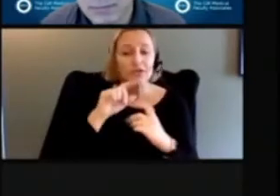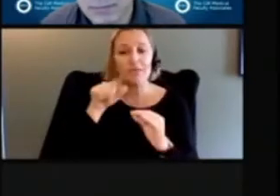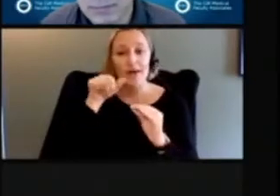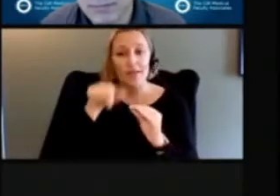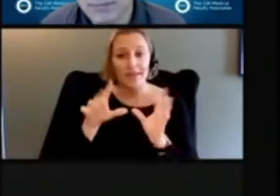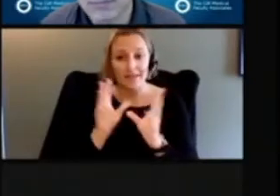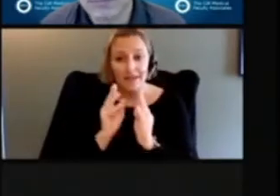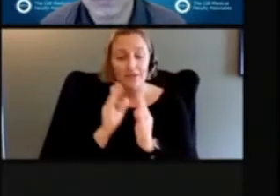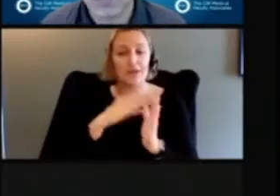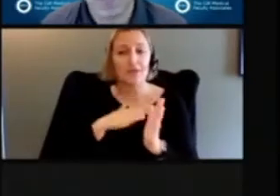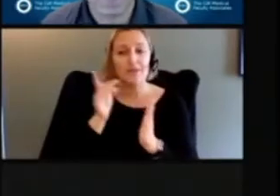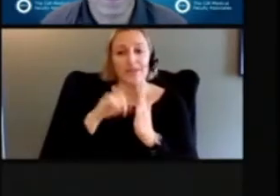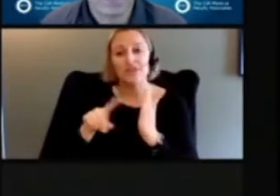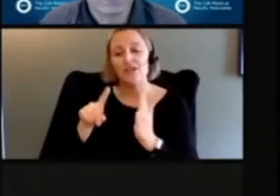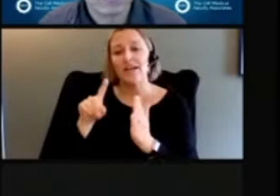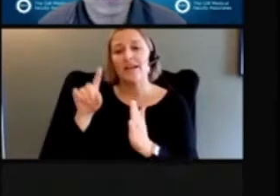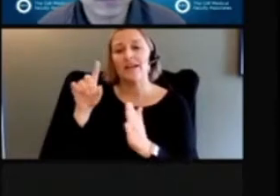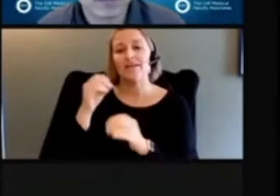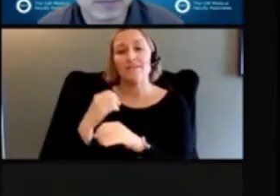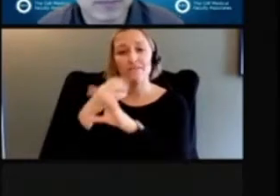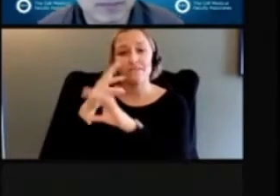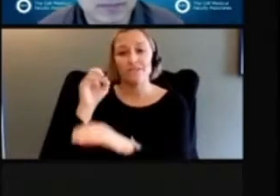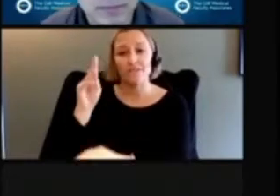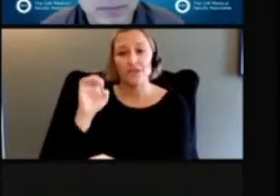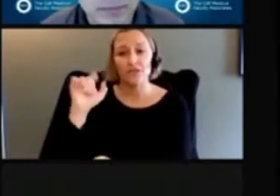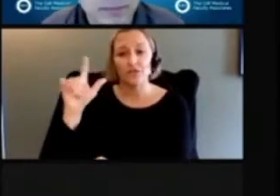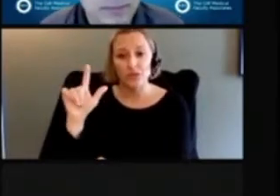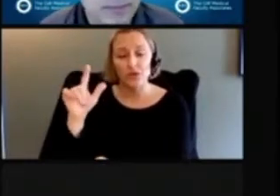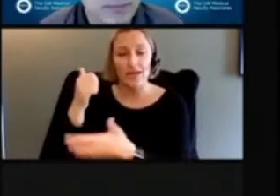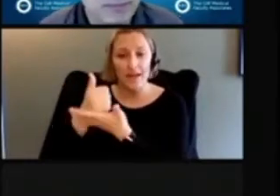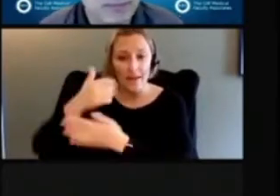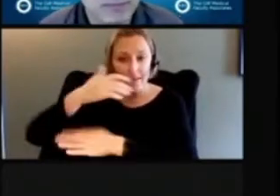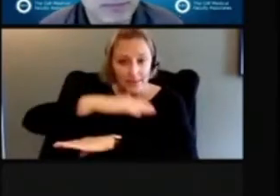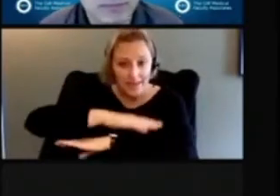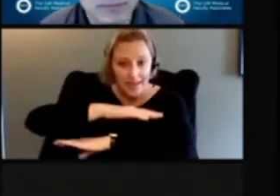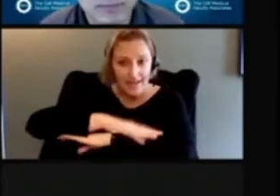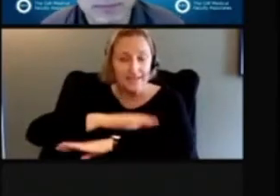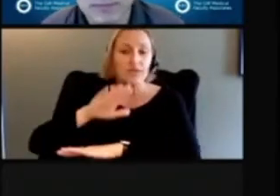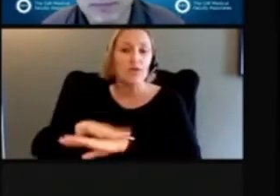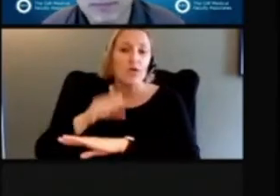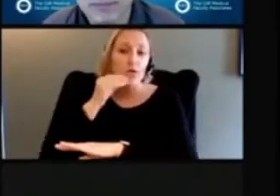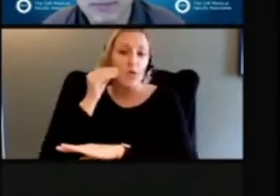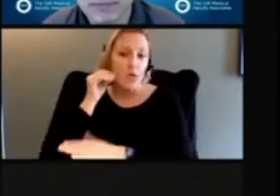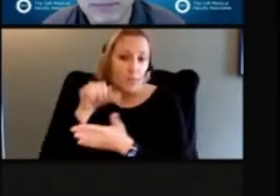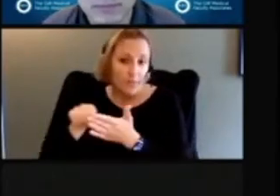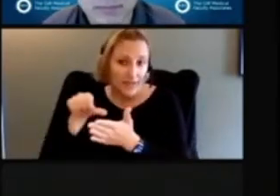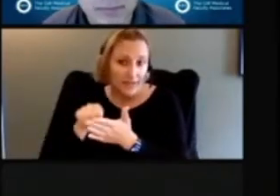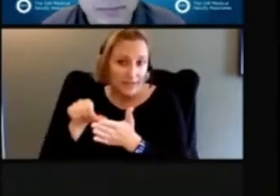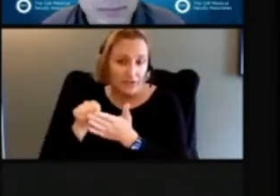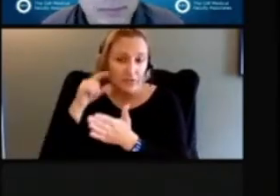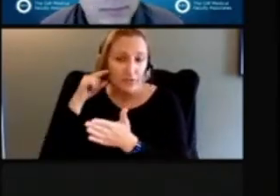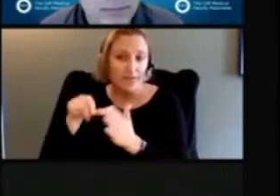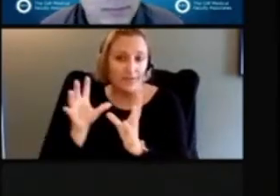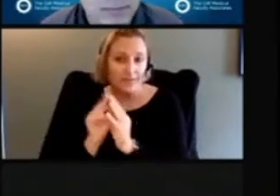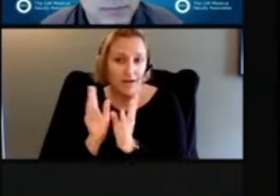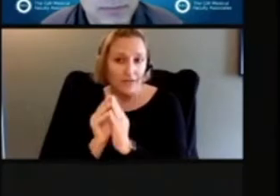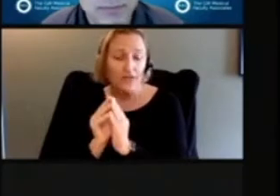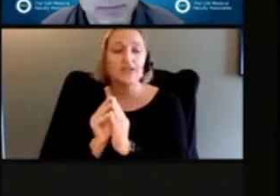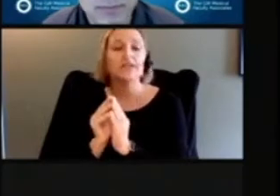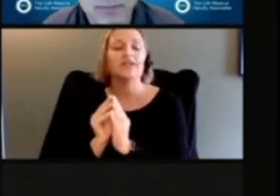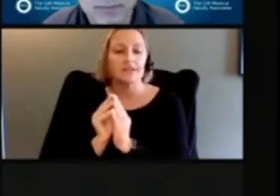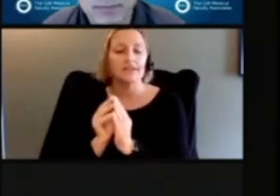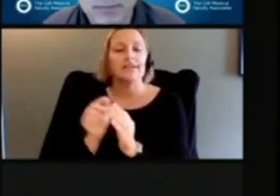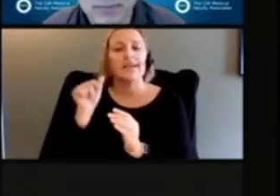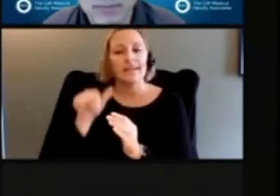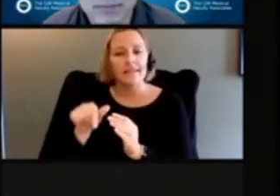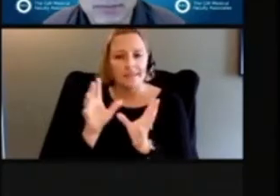please see the virtual help desk located on the conference homepage for contact information. This session has continuing